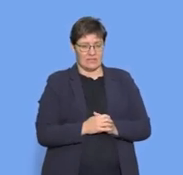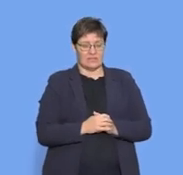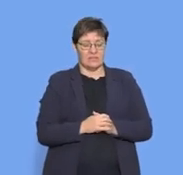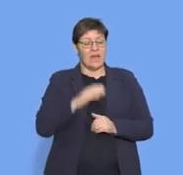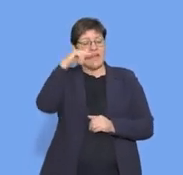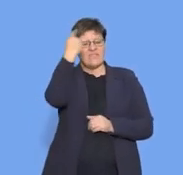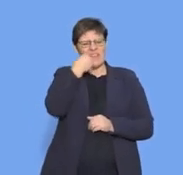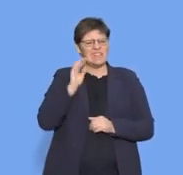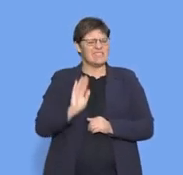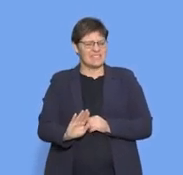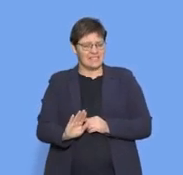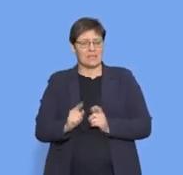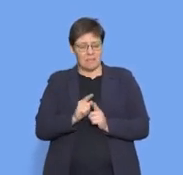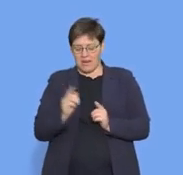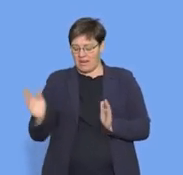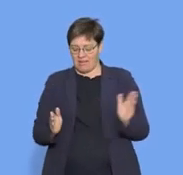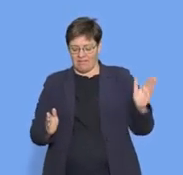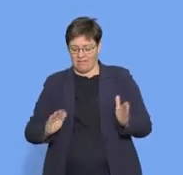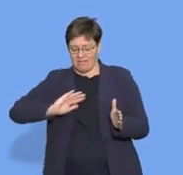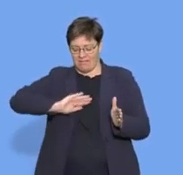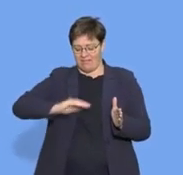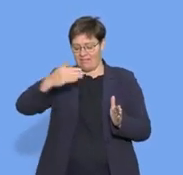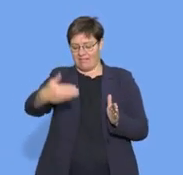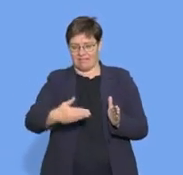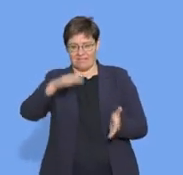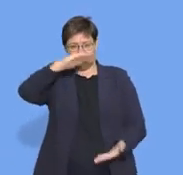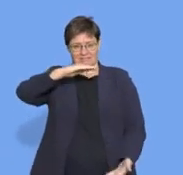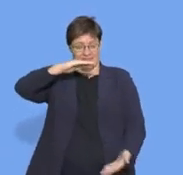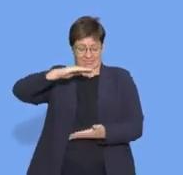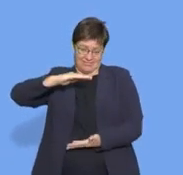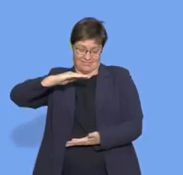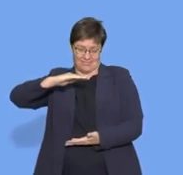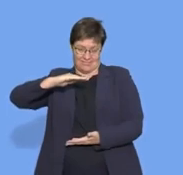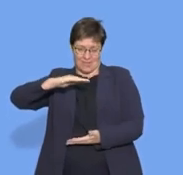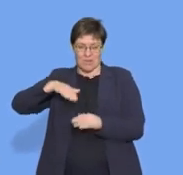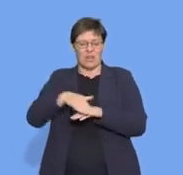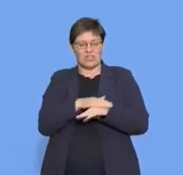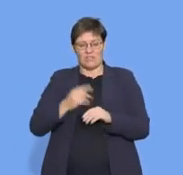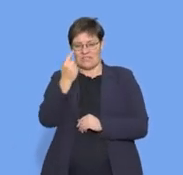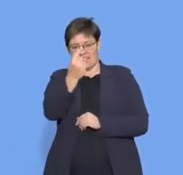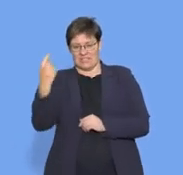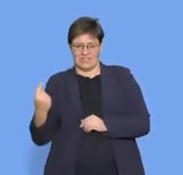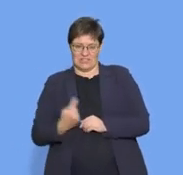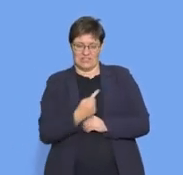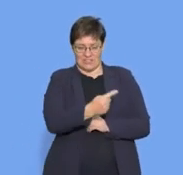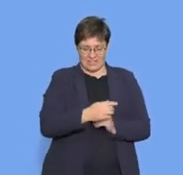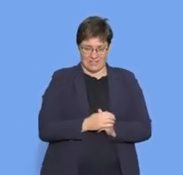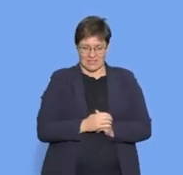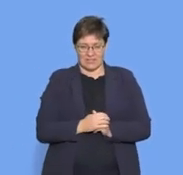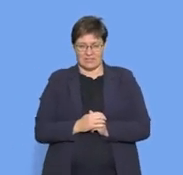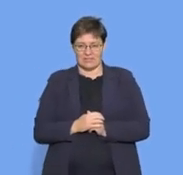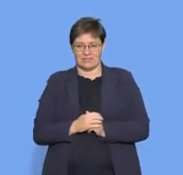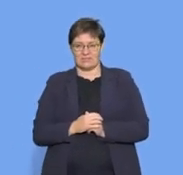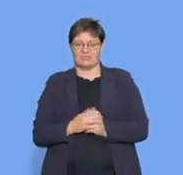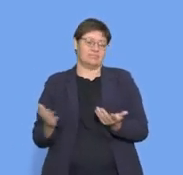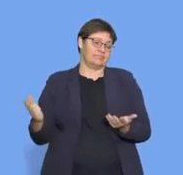The different faces of a 3-dimensional shape, we can refer to that as the surface of the shape. So I'm